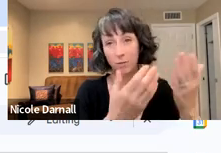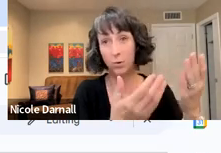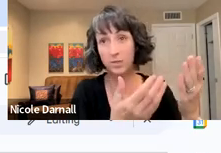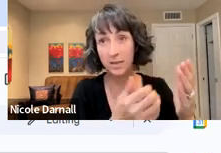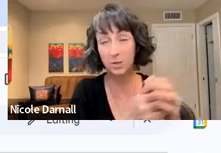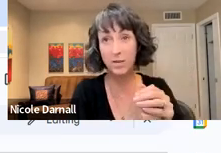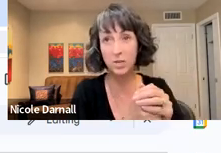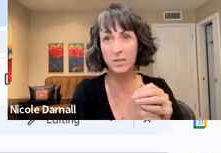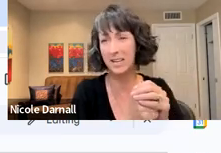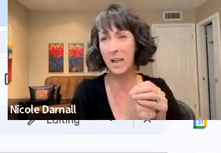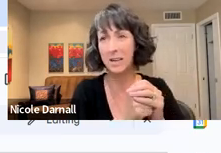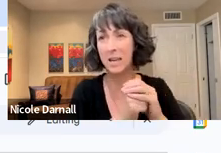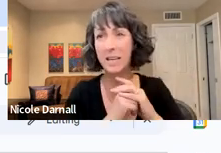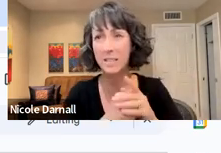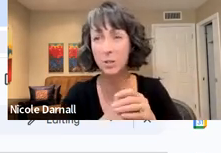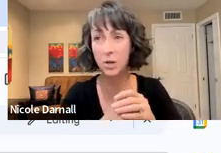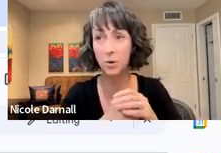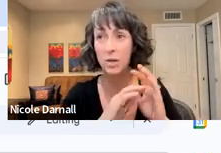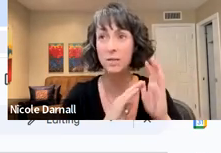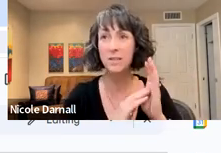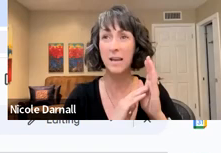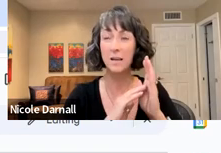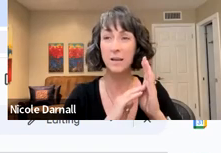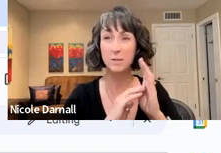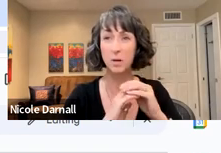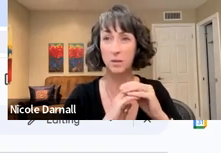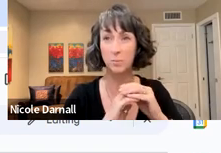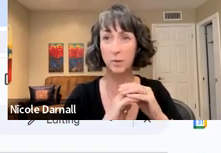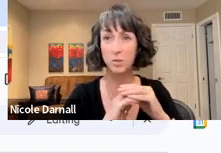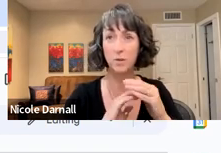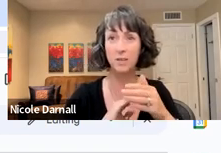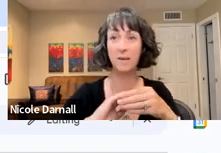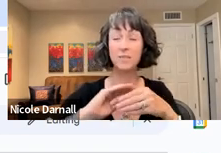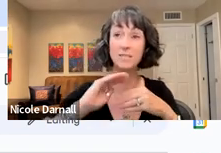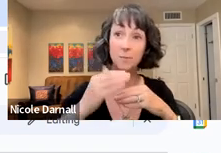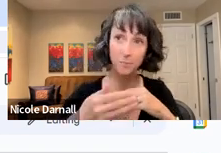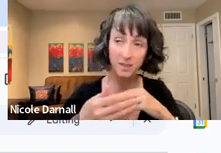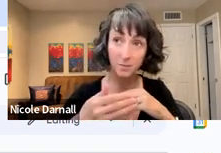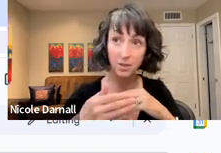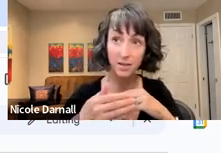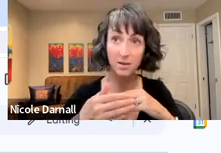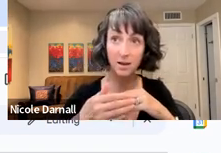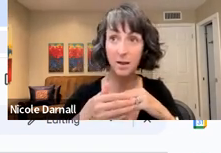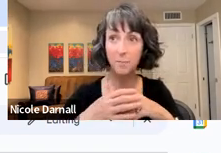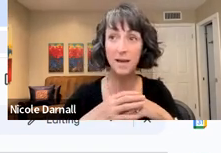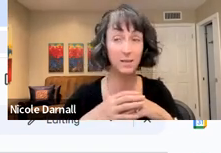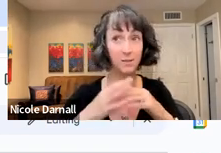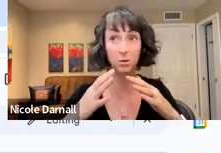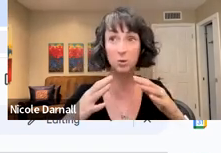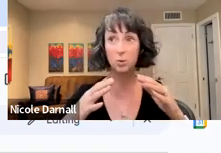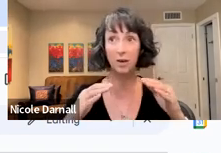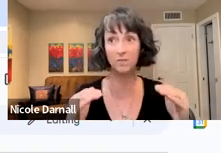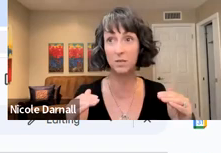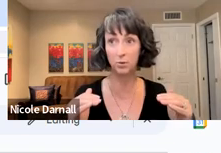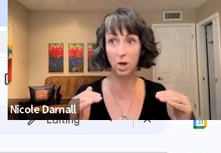And of course, the next question is, and I guess I don't know, do they, as part of the proposed FAR, do they have to submit the plan? I'm asking